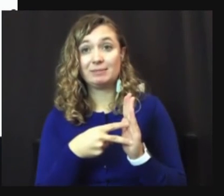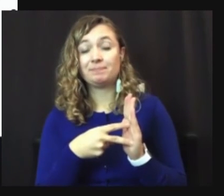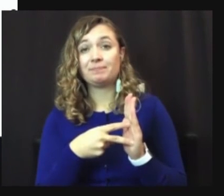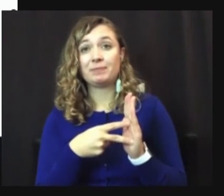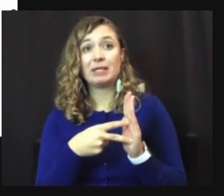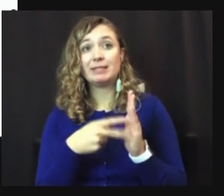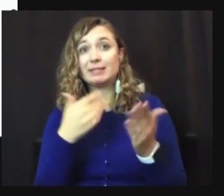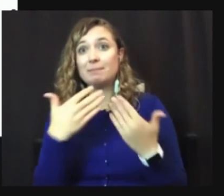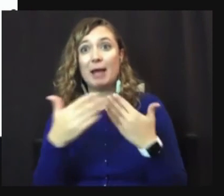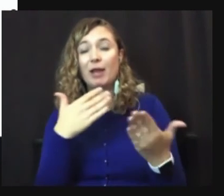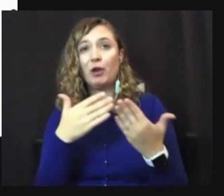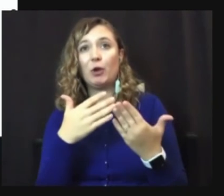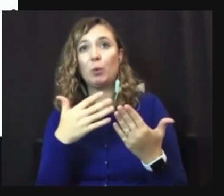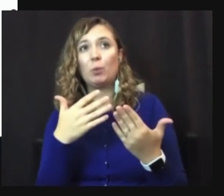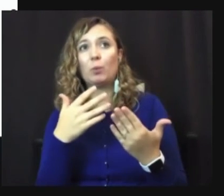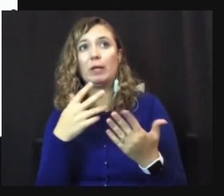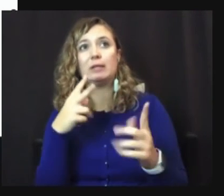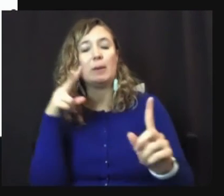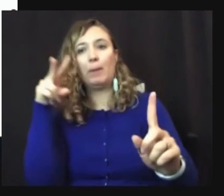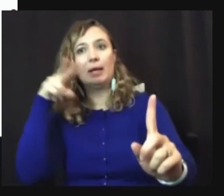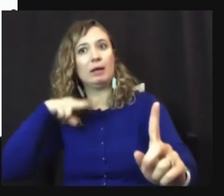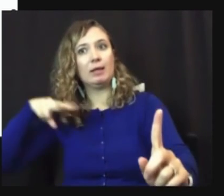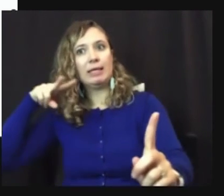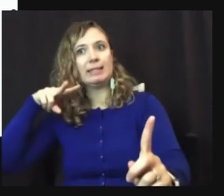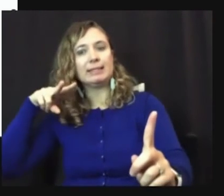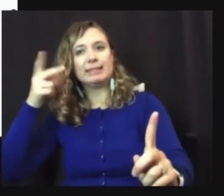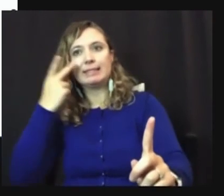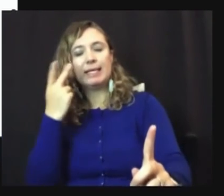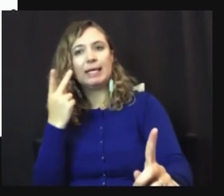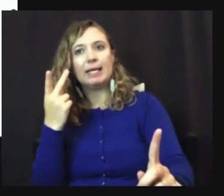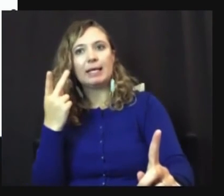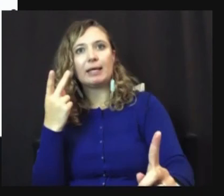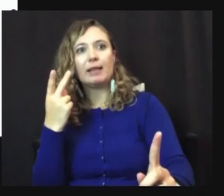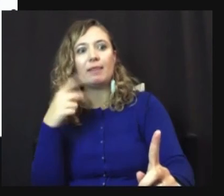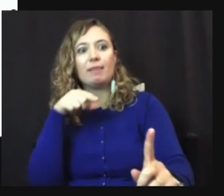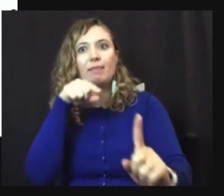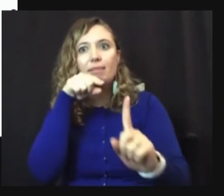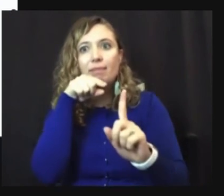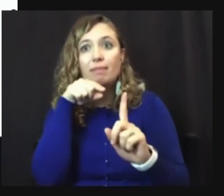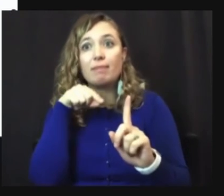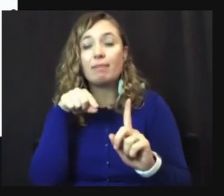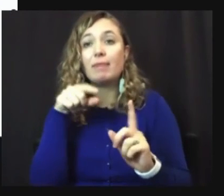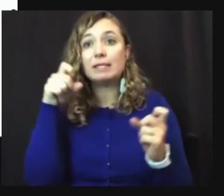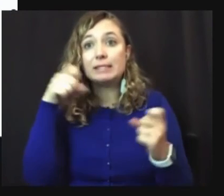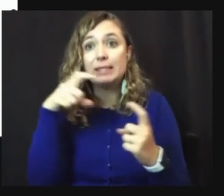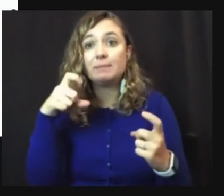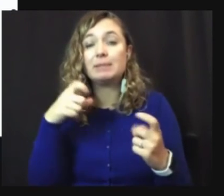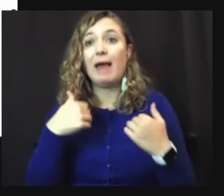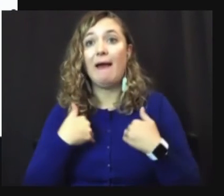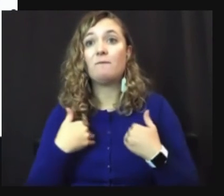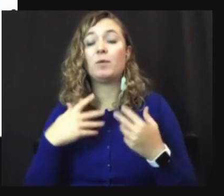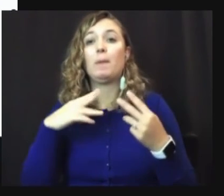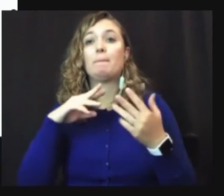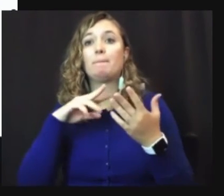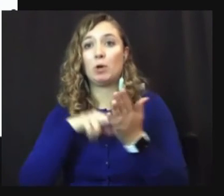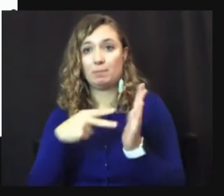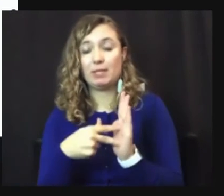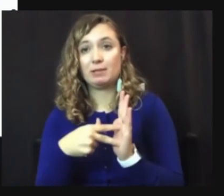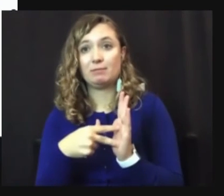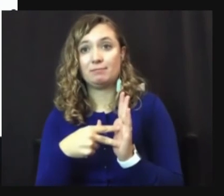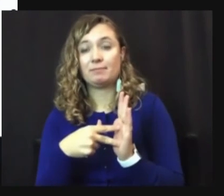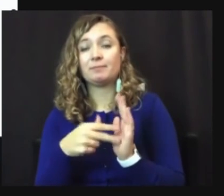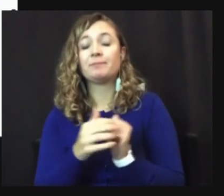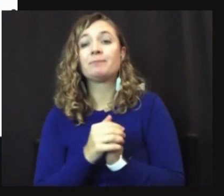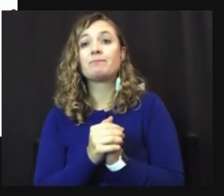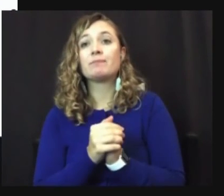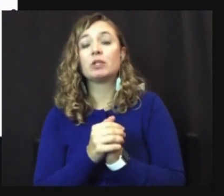the surface to someone observing. Stems have purpose and stems are not random. So this person who's